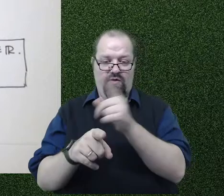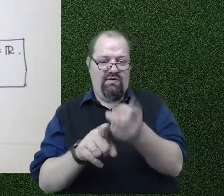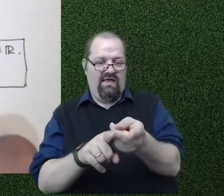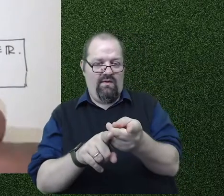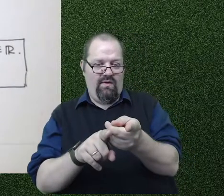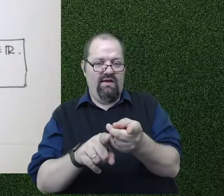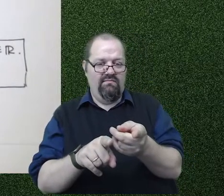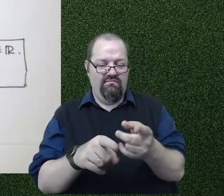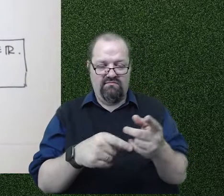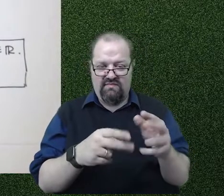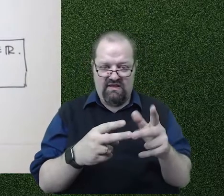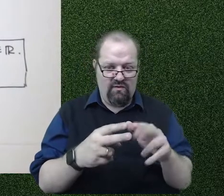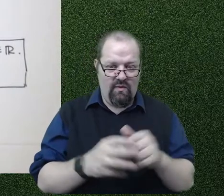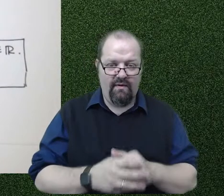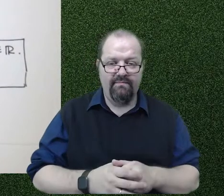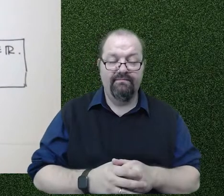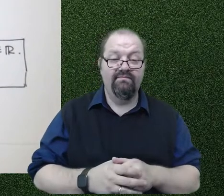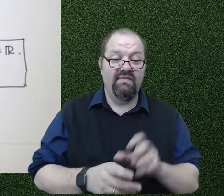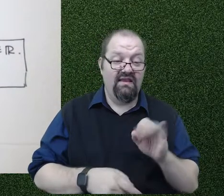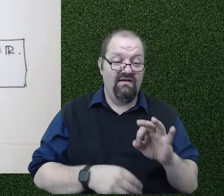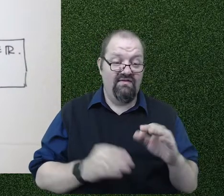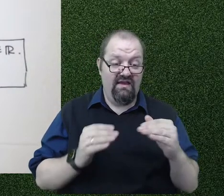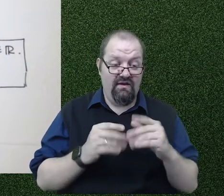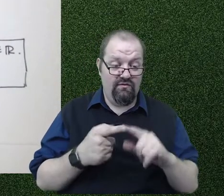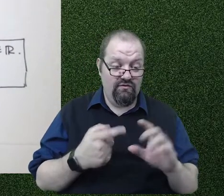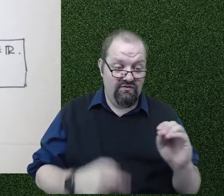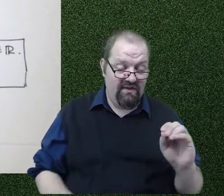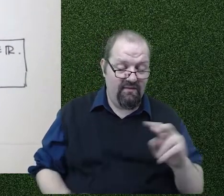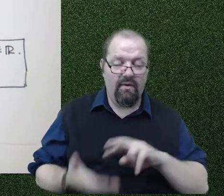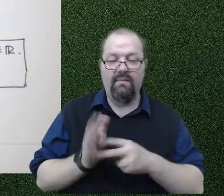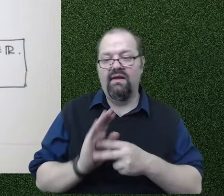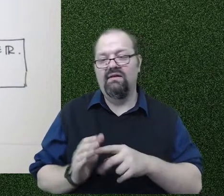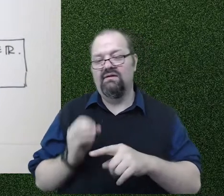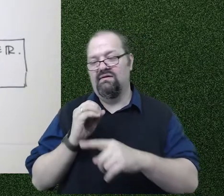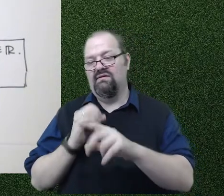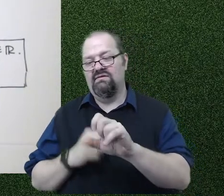0 when sine of theta is 0,